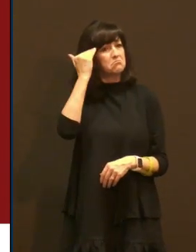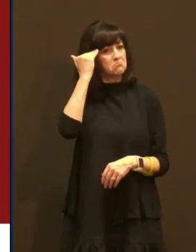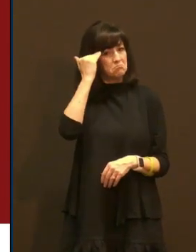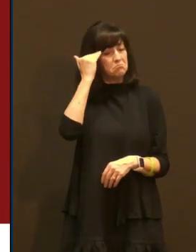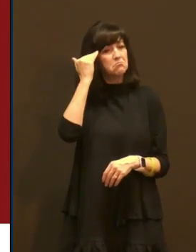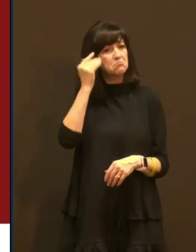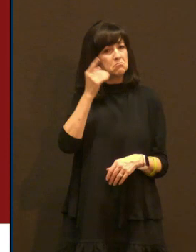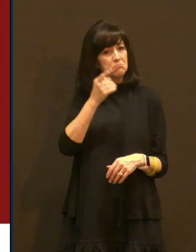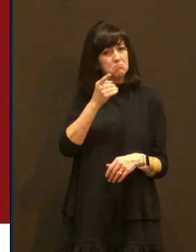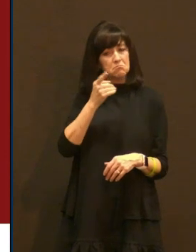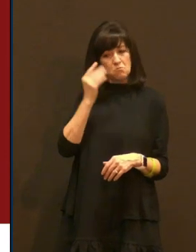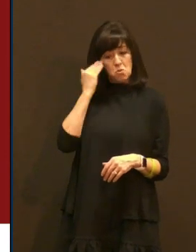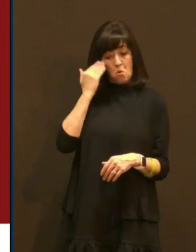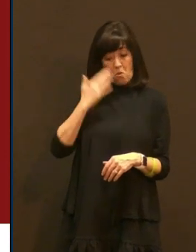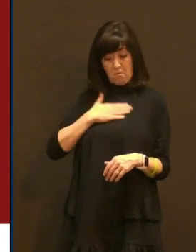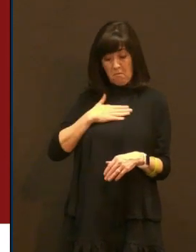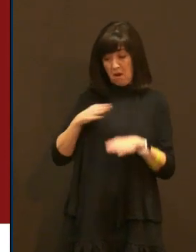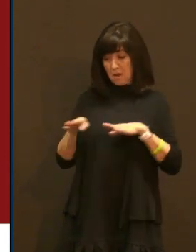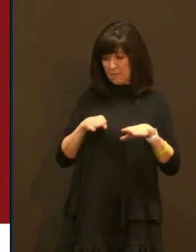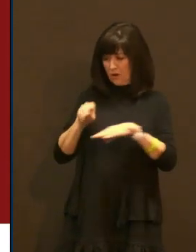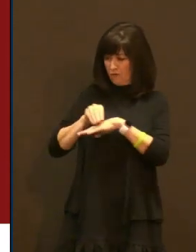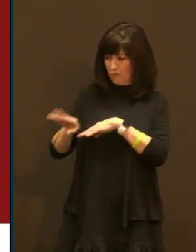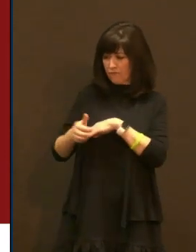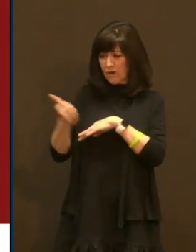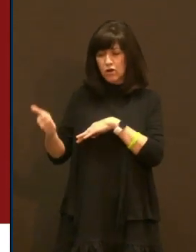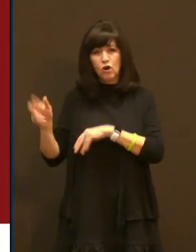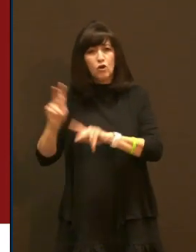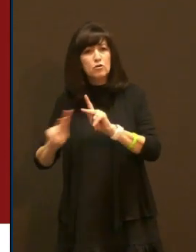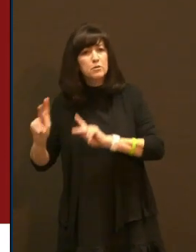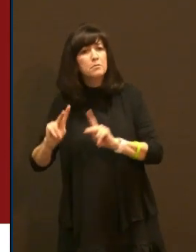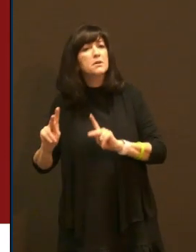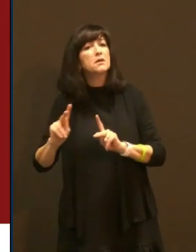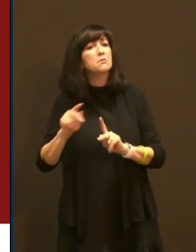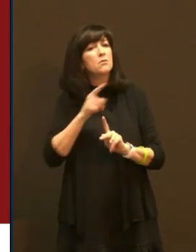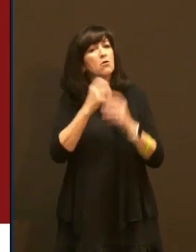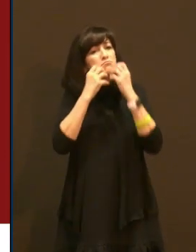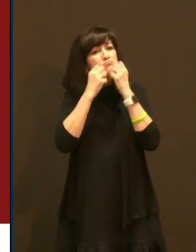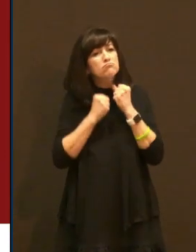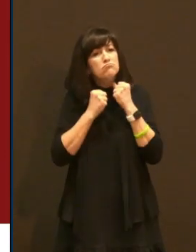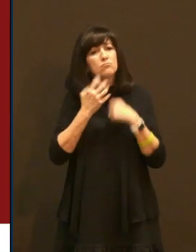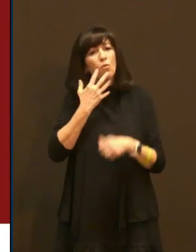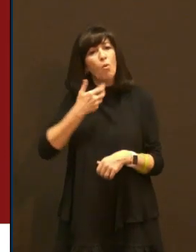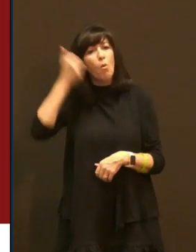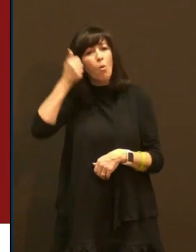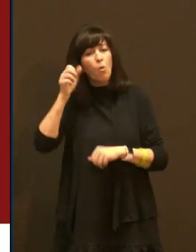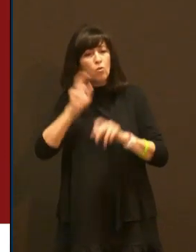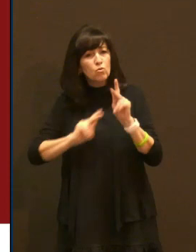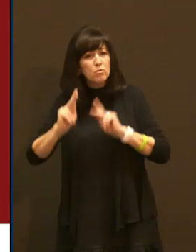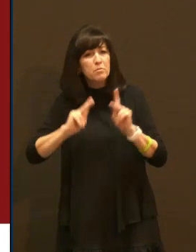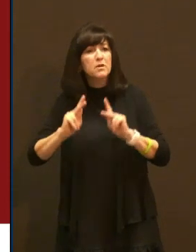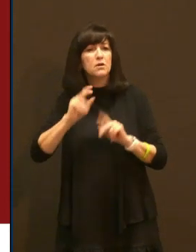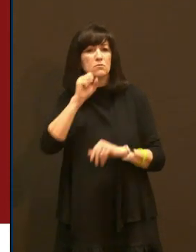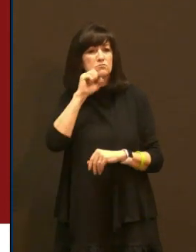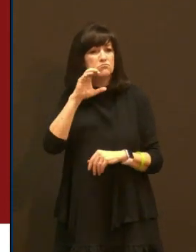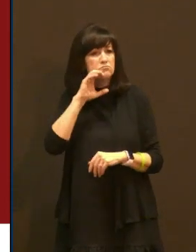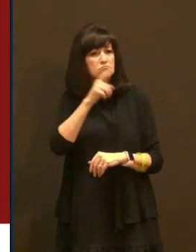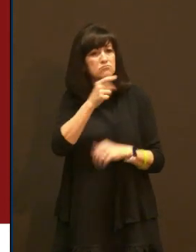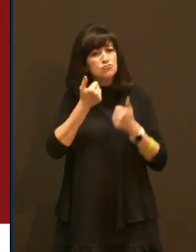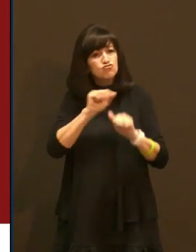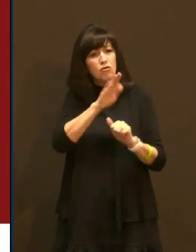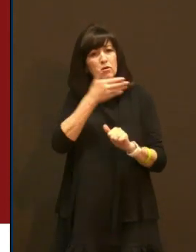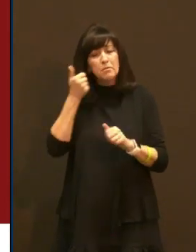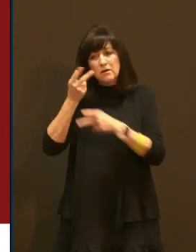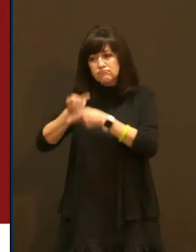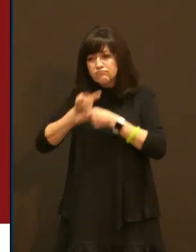who are vulnerable citizens, the elderly, who comprise the vast majority of those who've succumbed to